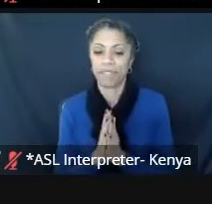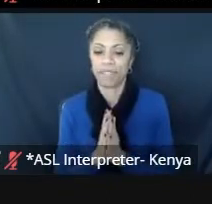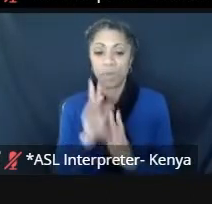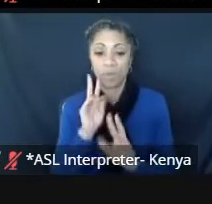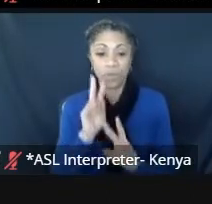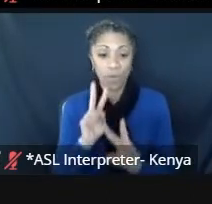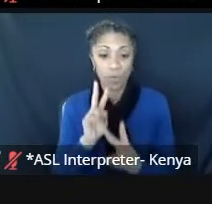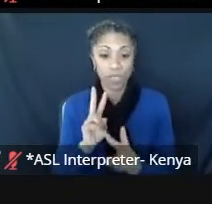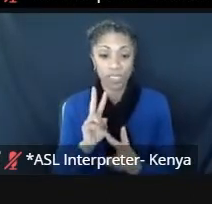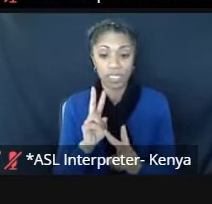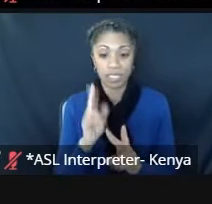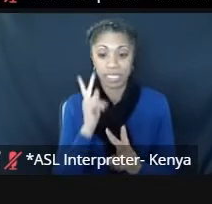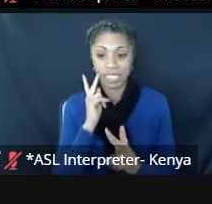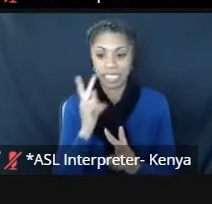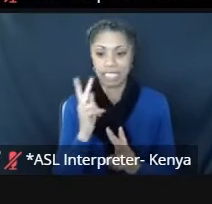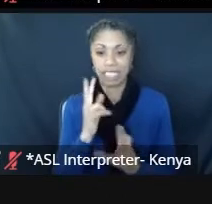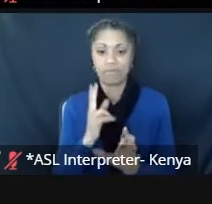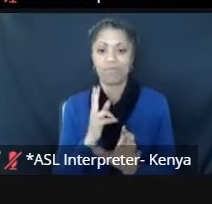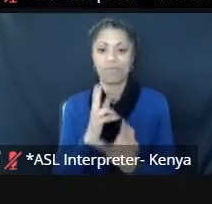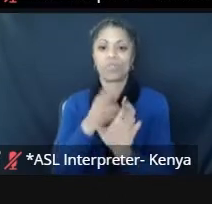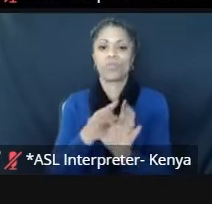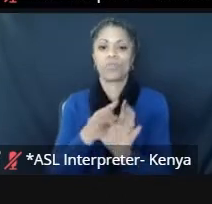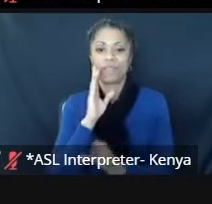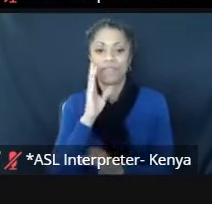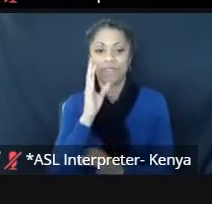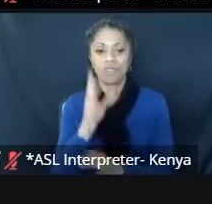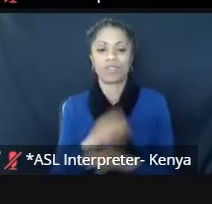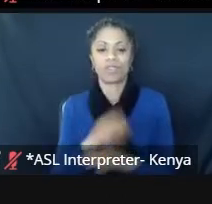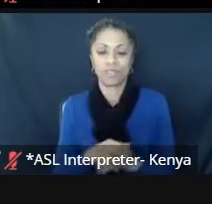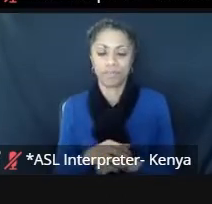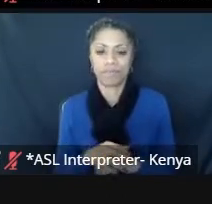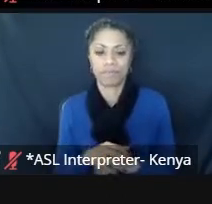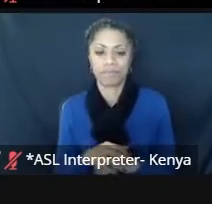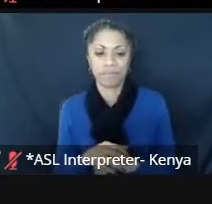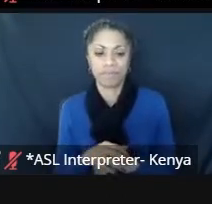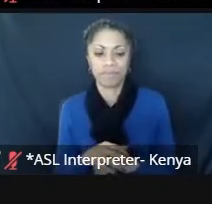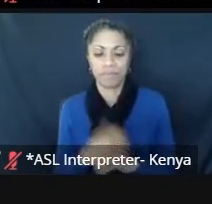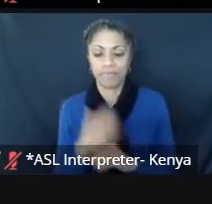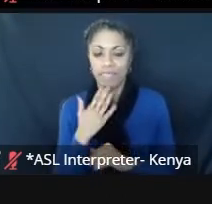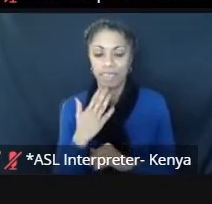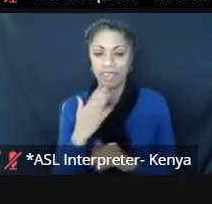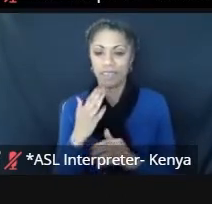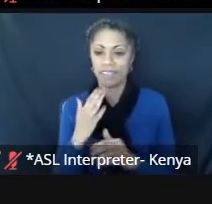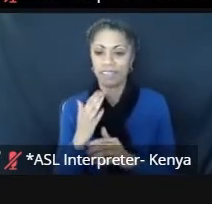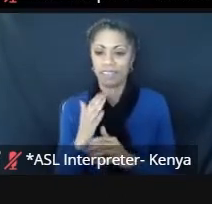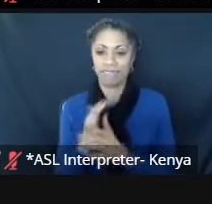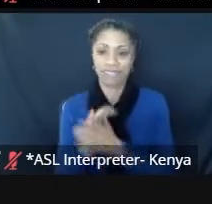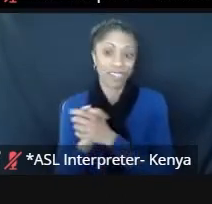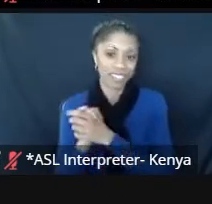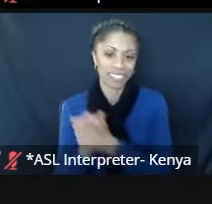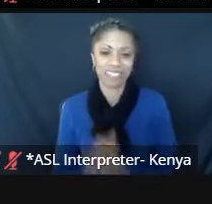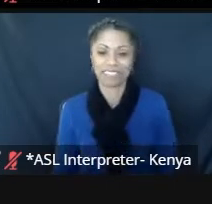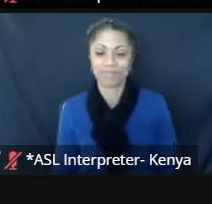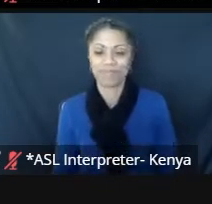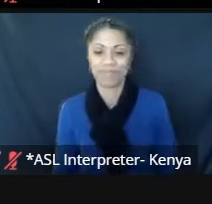them join all of these convenings moving forward. So congratulations and welcome to them.